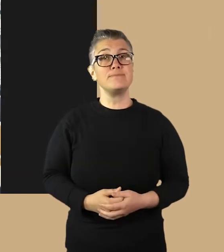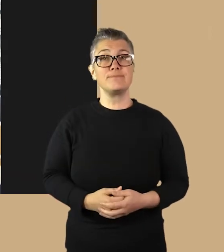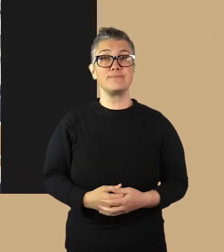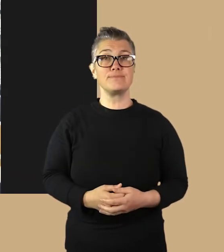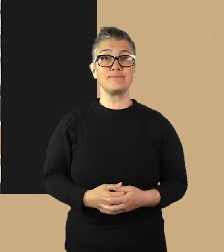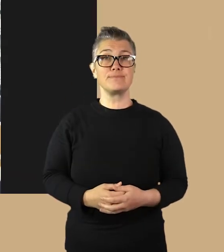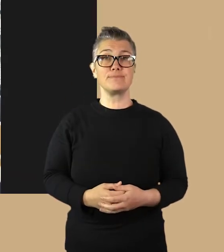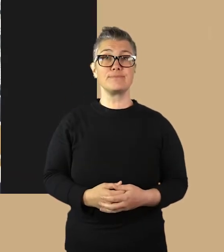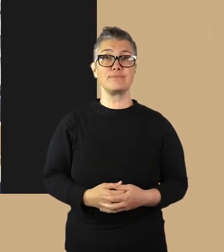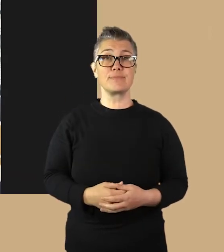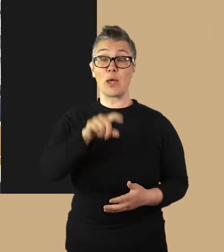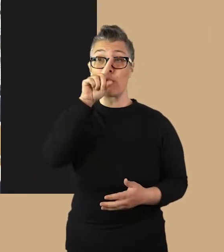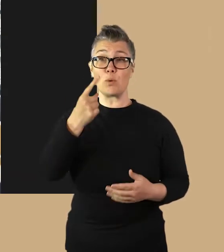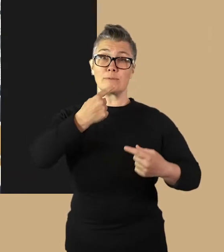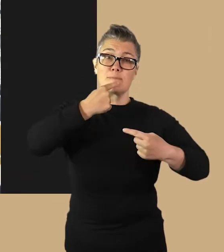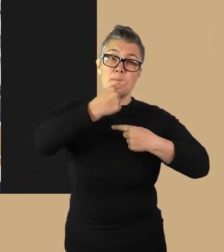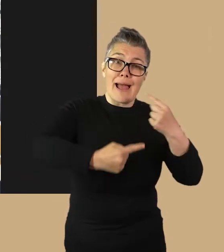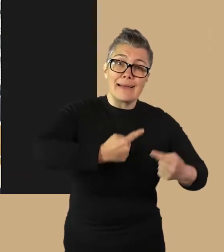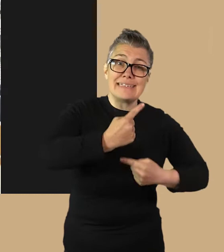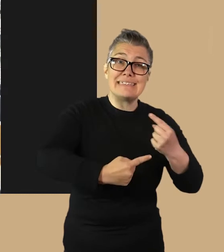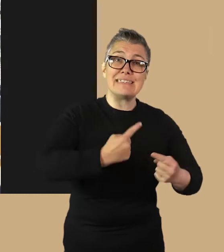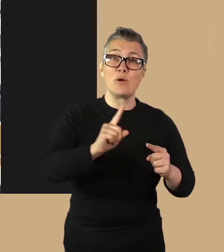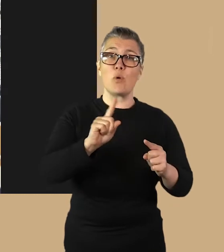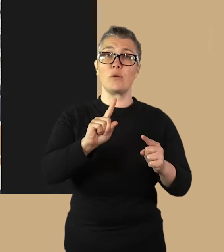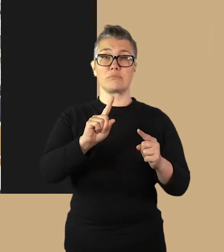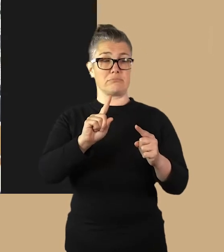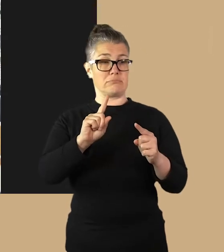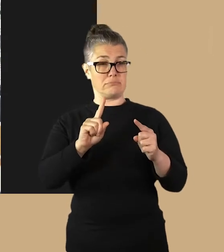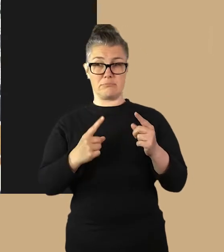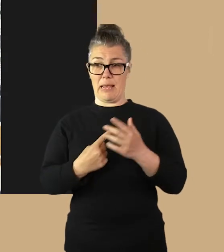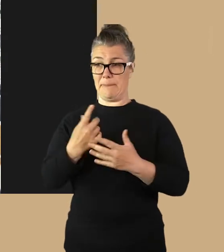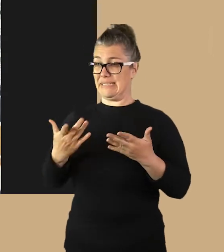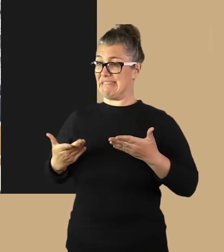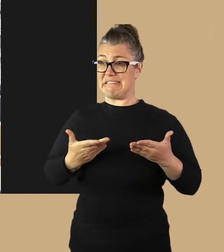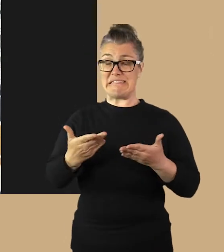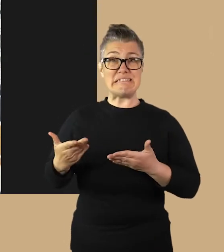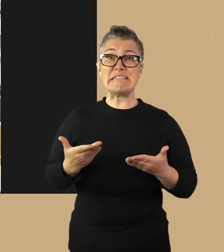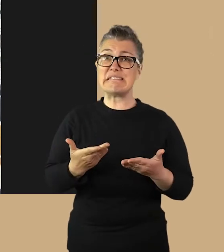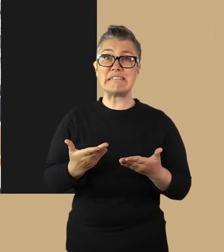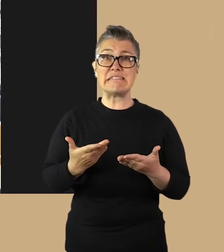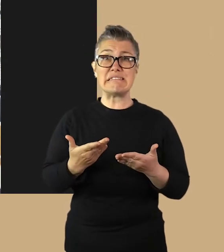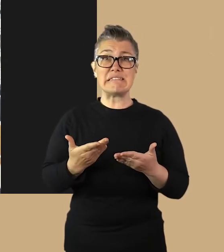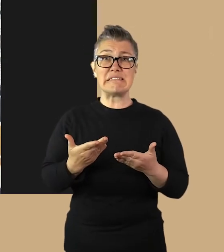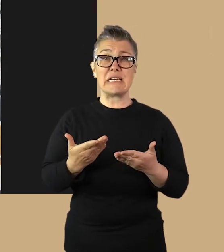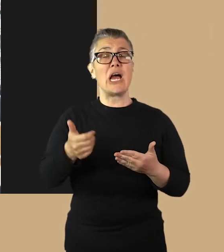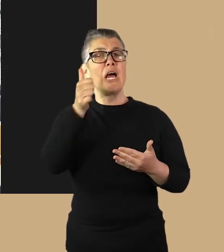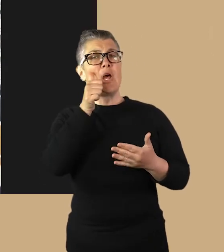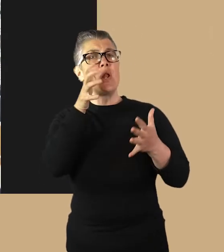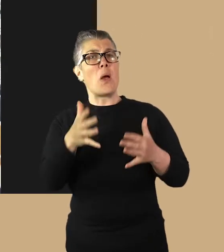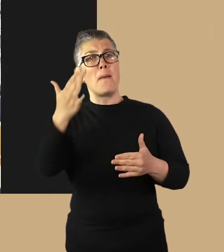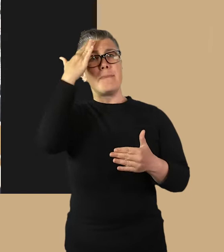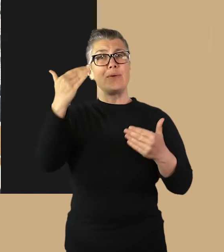3 months, and I couldn't adequately explain to anyone what was going on,